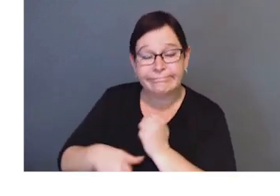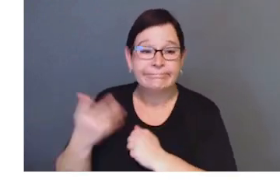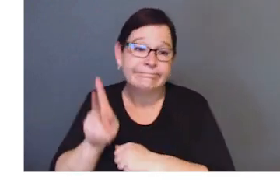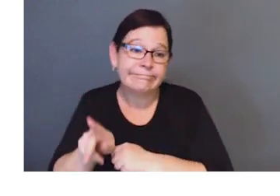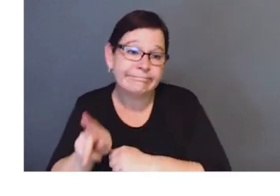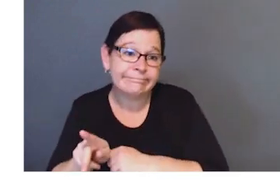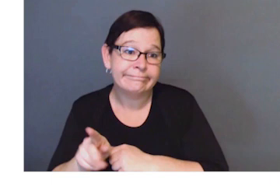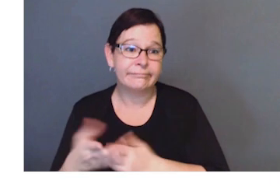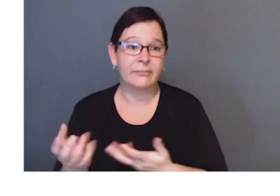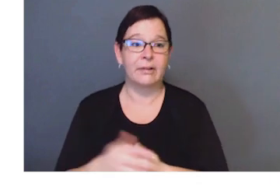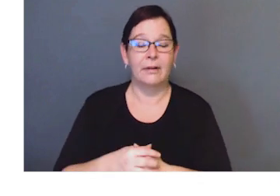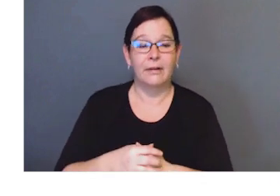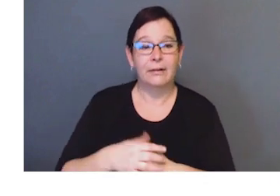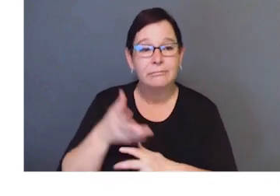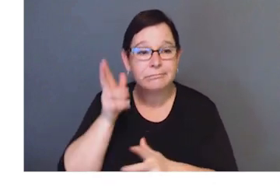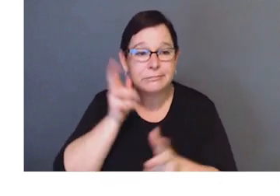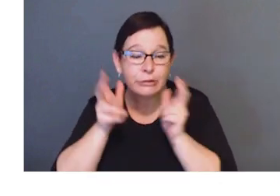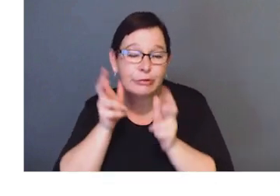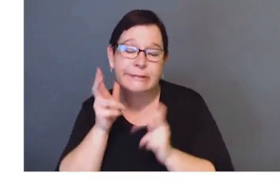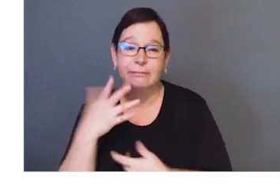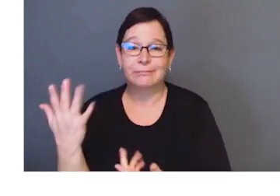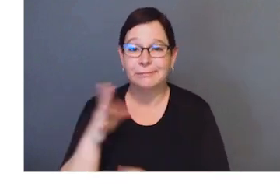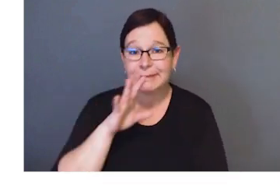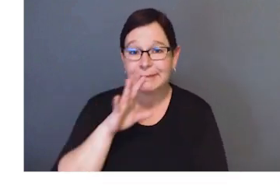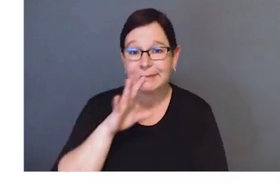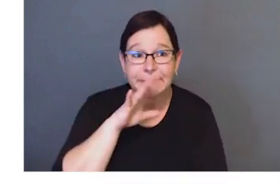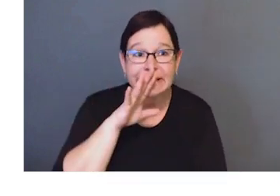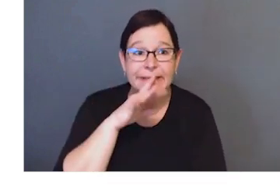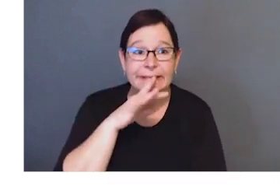hearing, speaking,